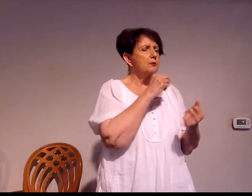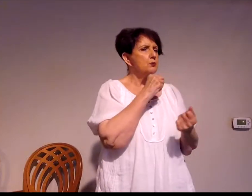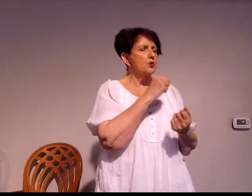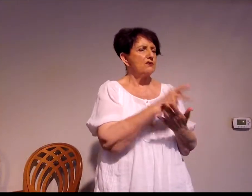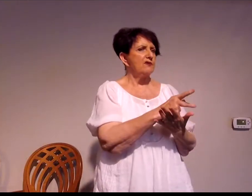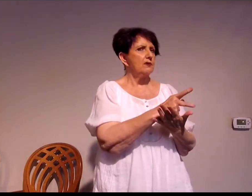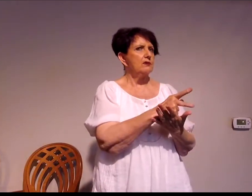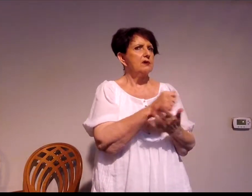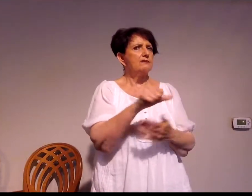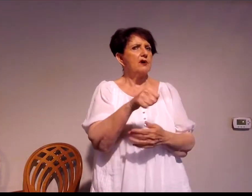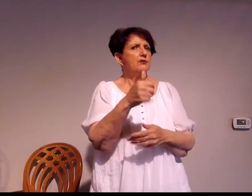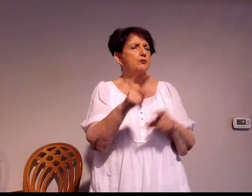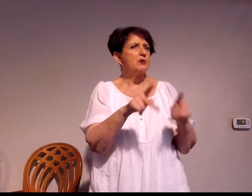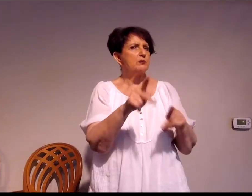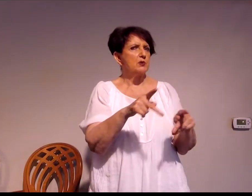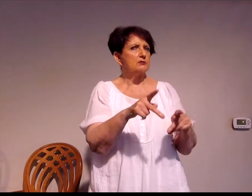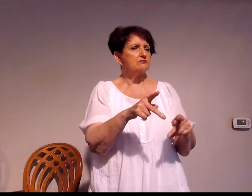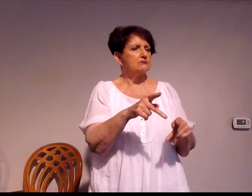others.